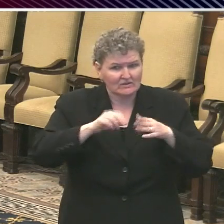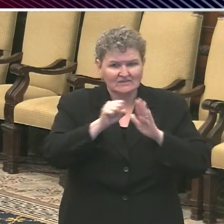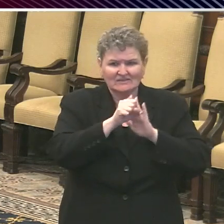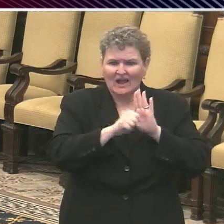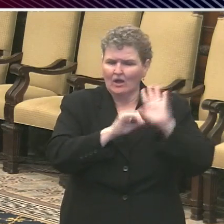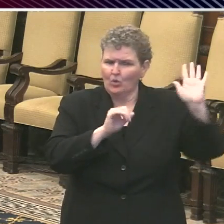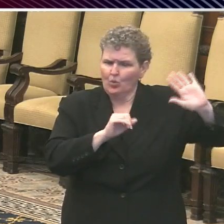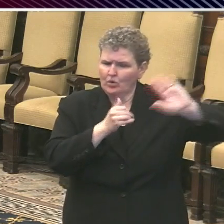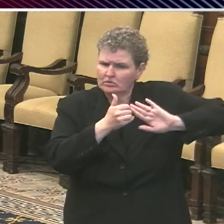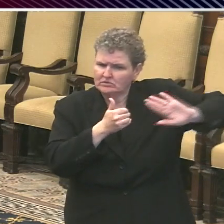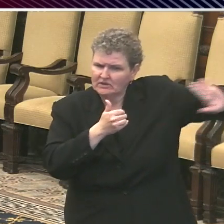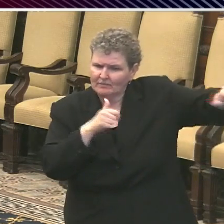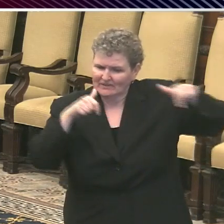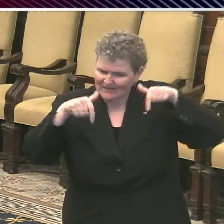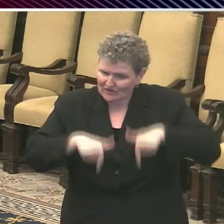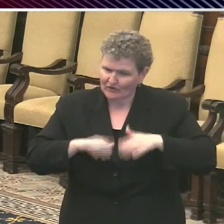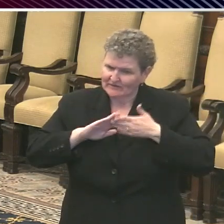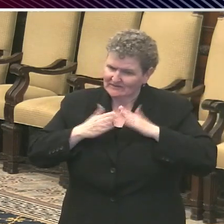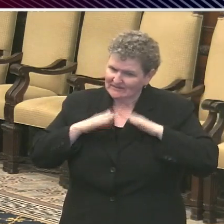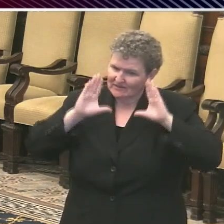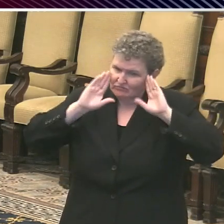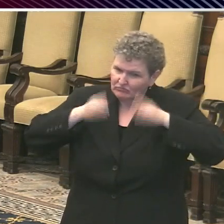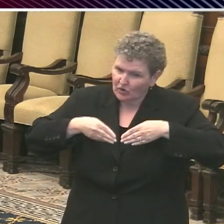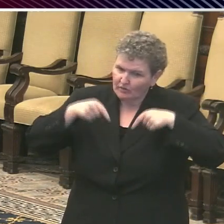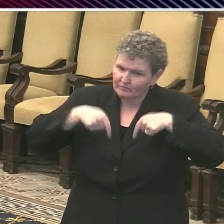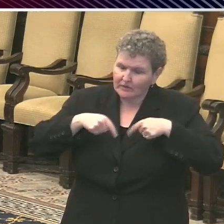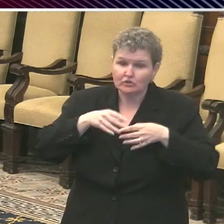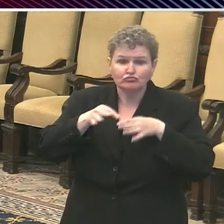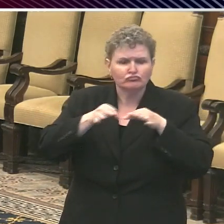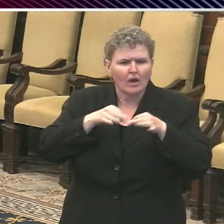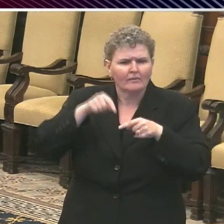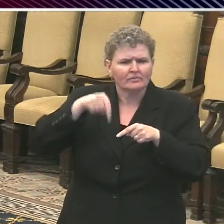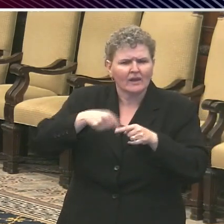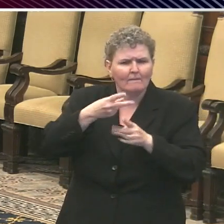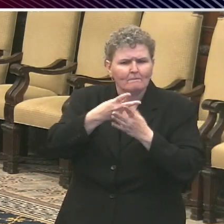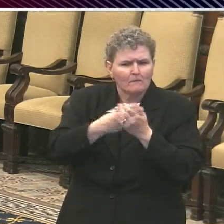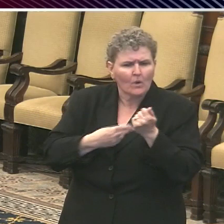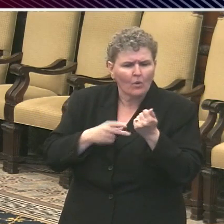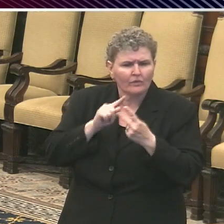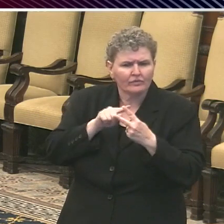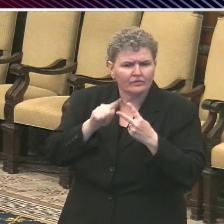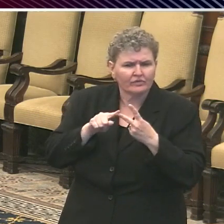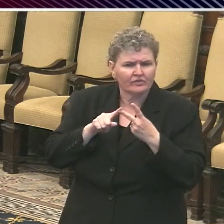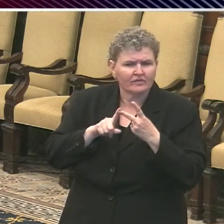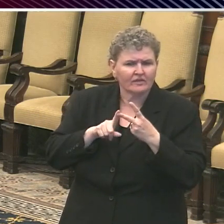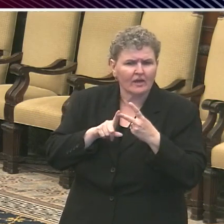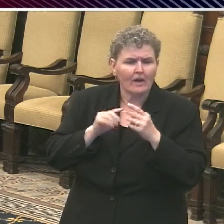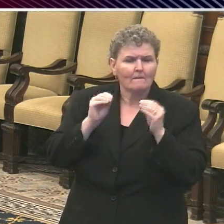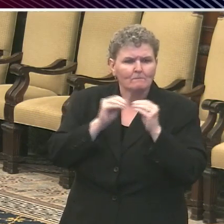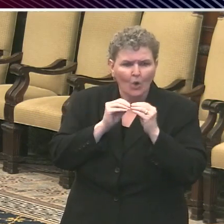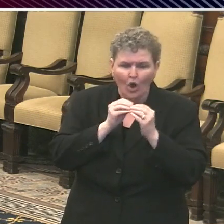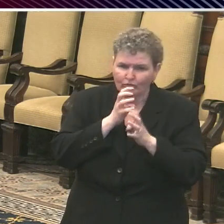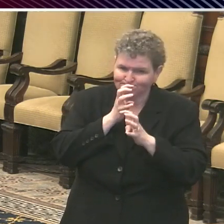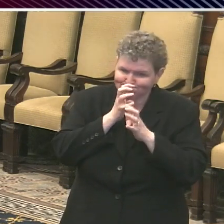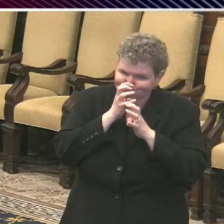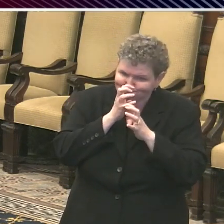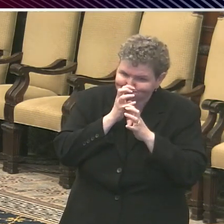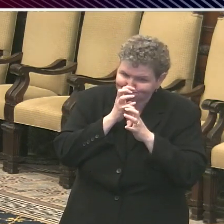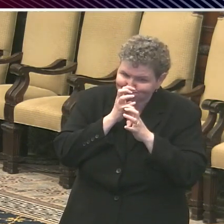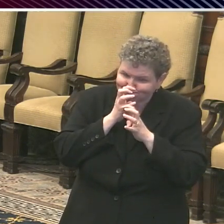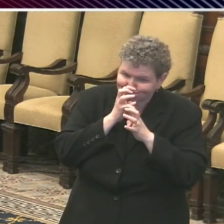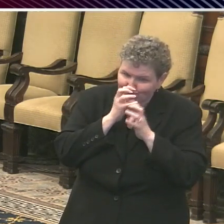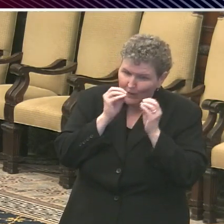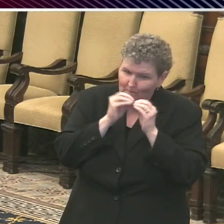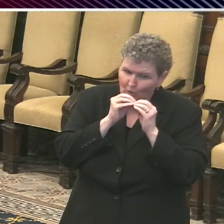it safe to assume that you could describe in both of those areas that they would be tighter or more restrictive, or however you want to phrase